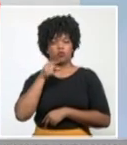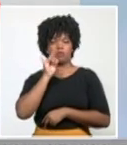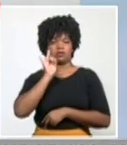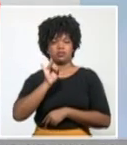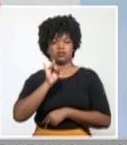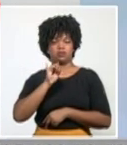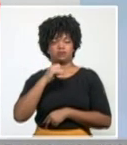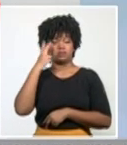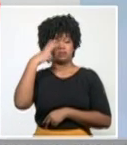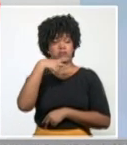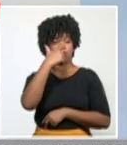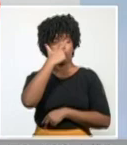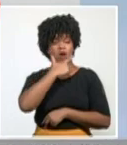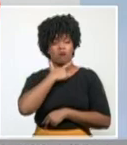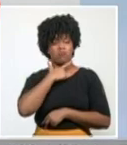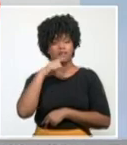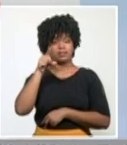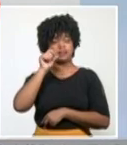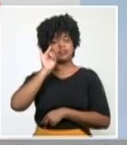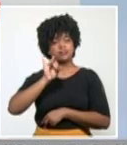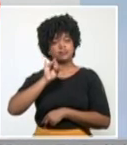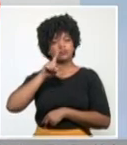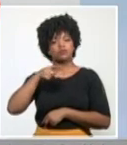Ávila 17.4%,